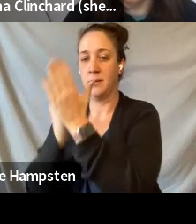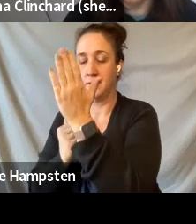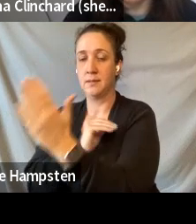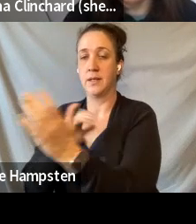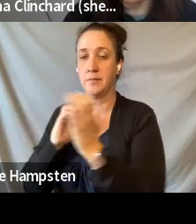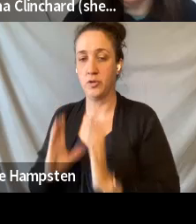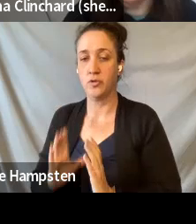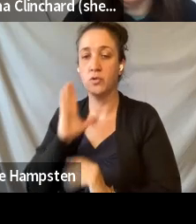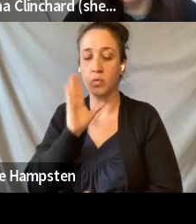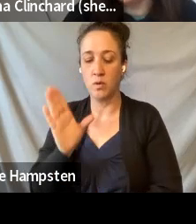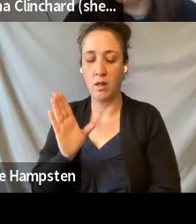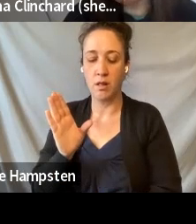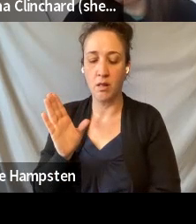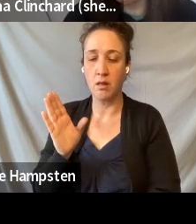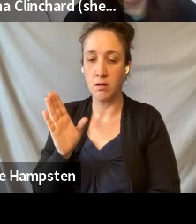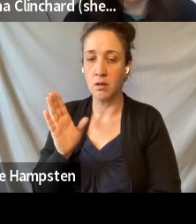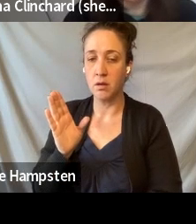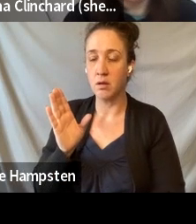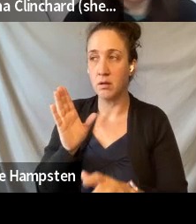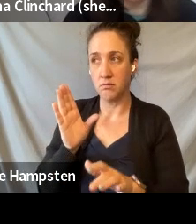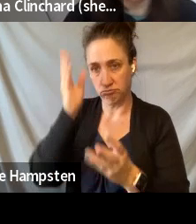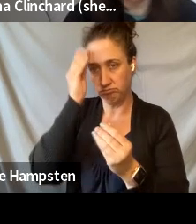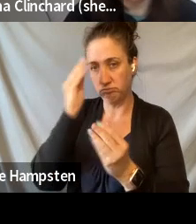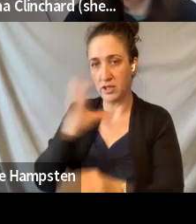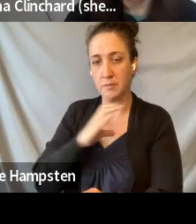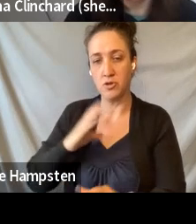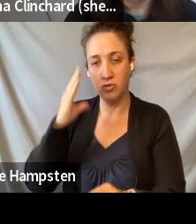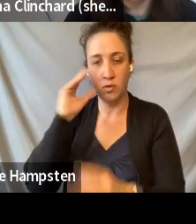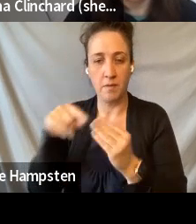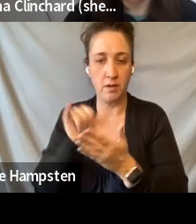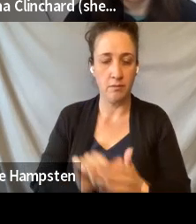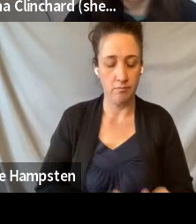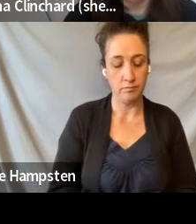commissioners will definitely let the commissioners know about.